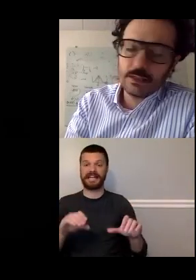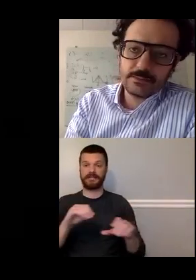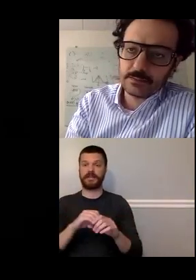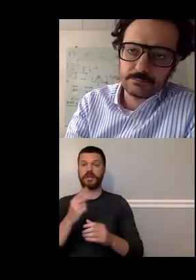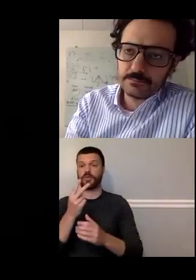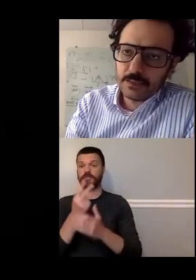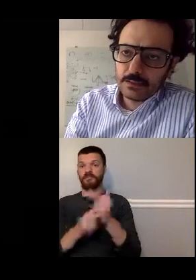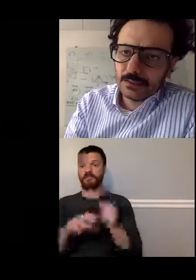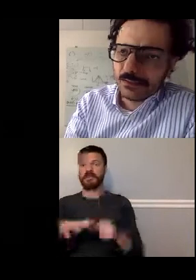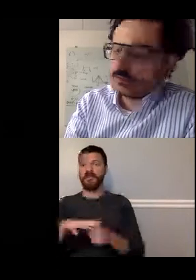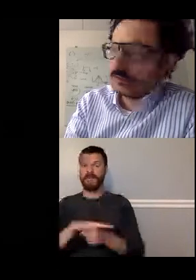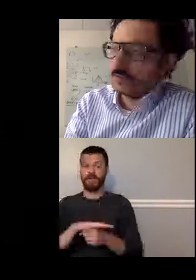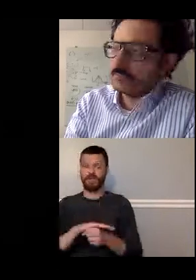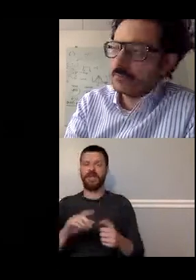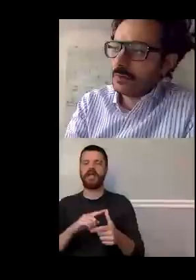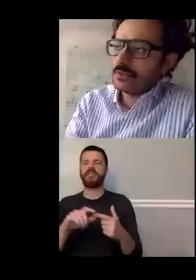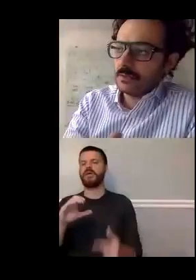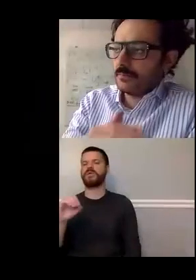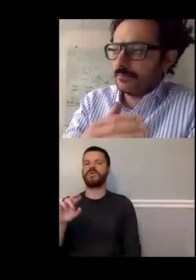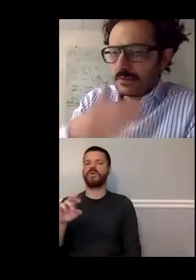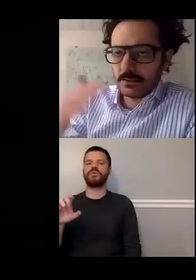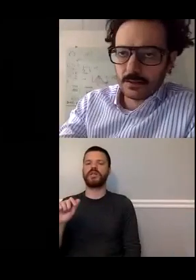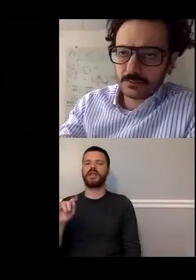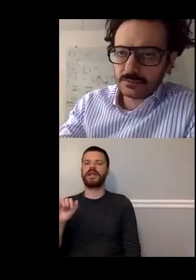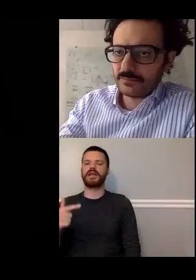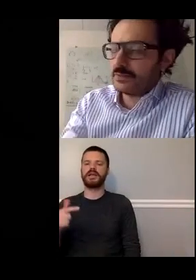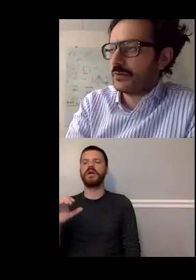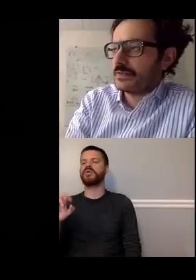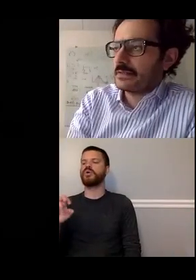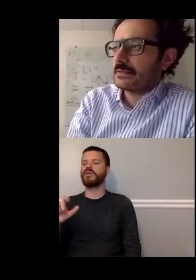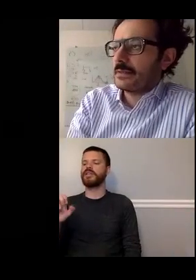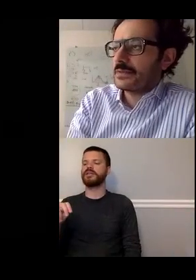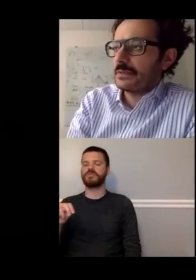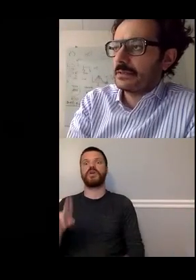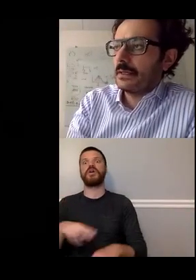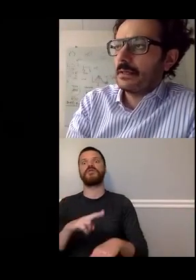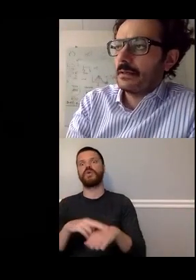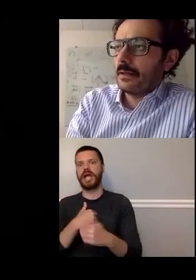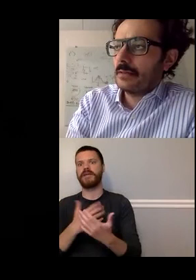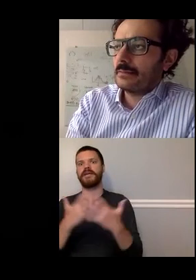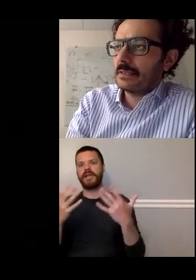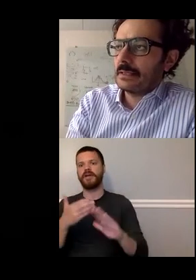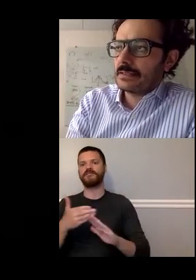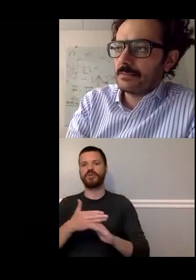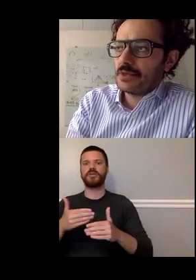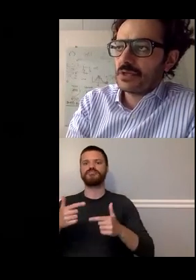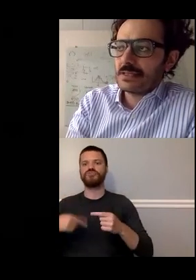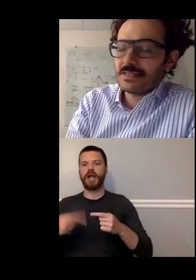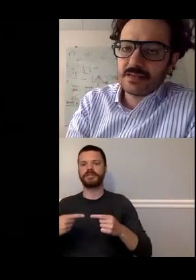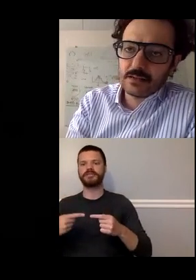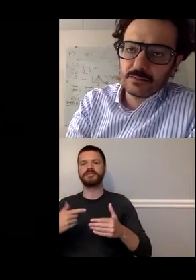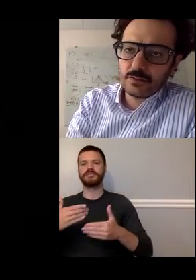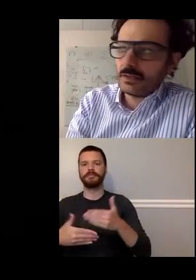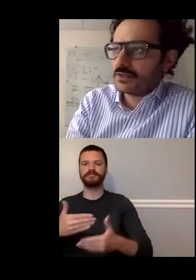and correlating them, deriving a correlation. Of course, there are lots of pre-processing steps, but ultimately it's measuring